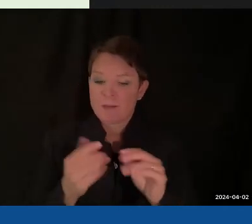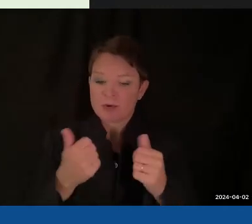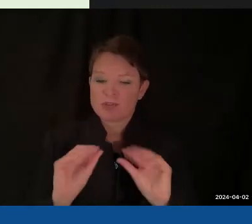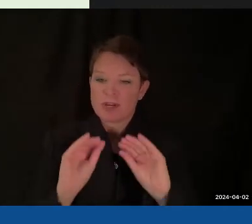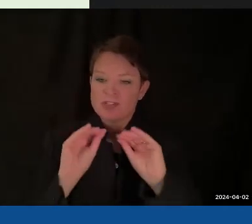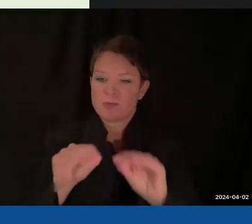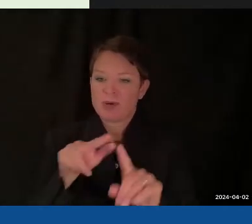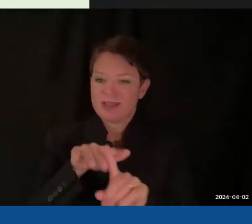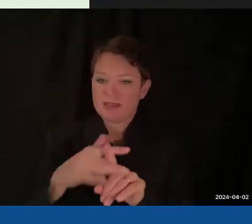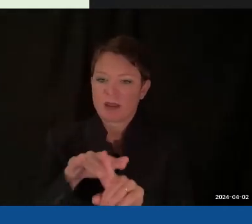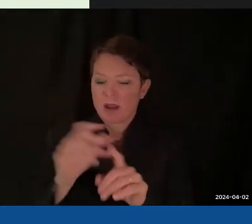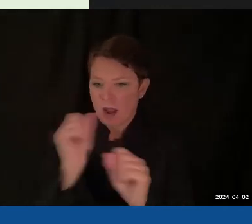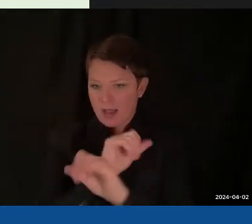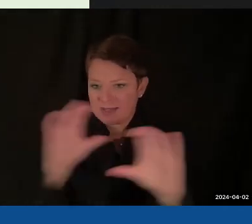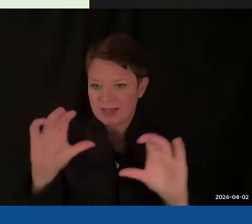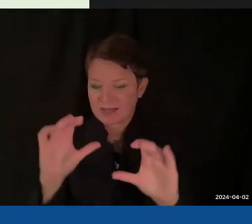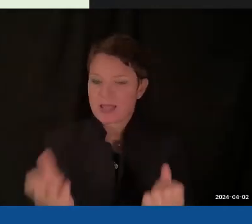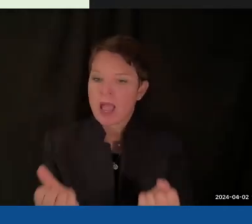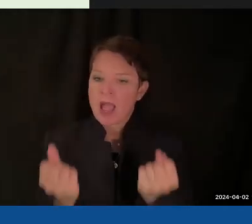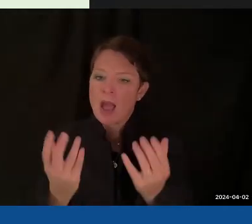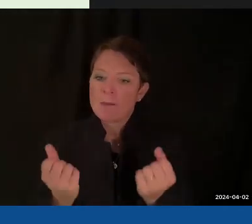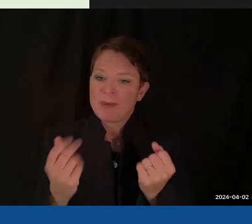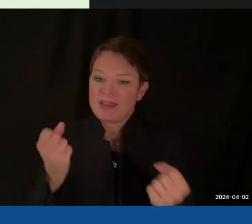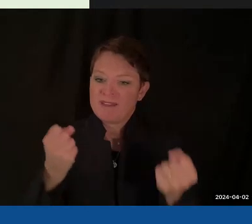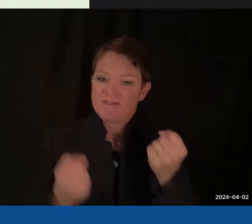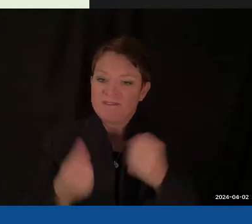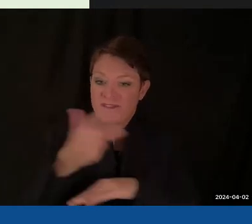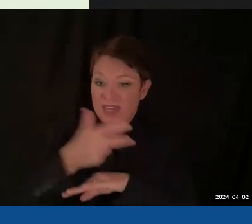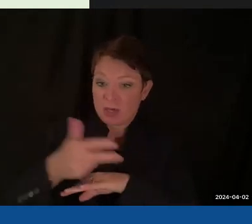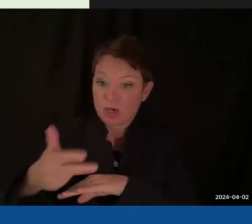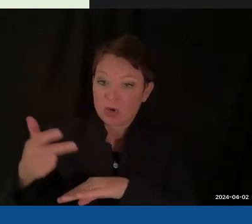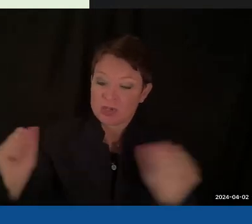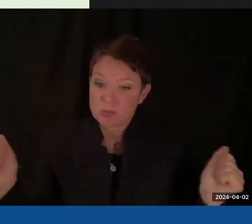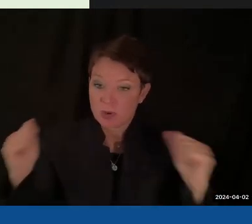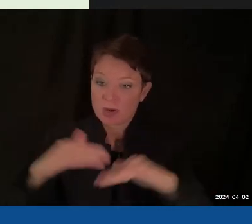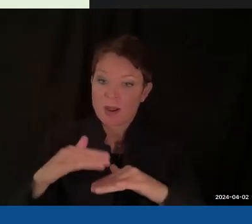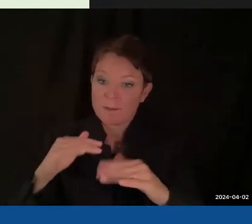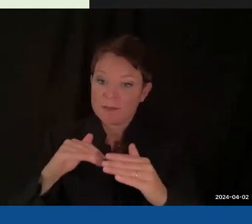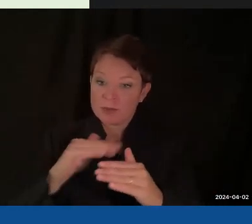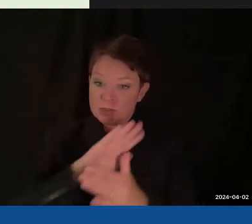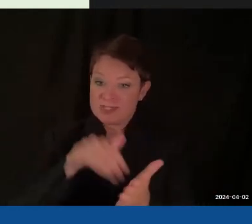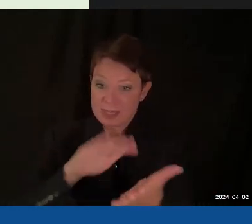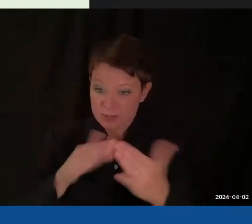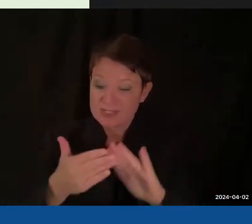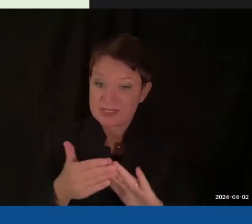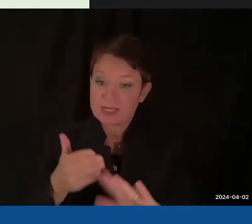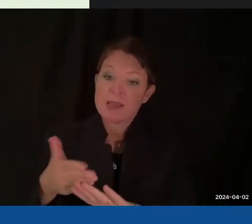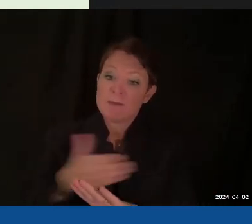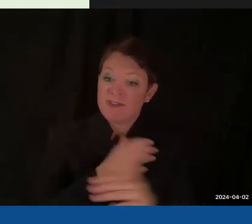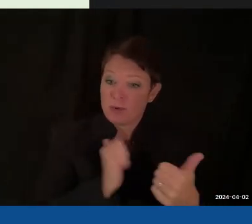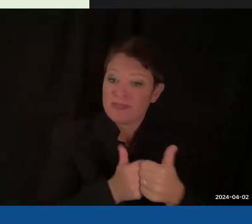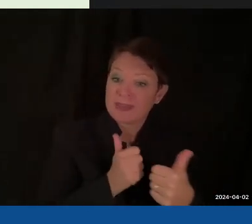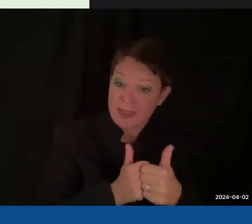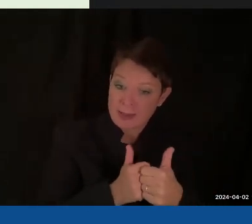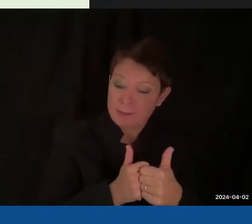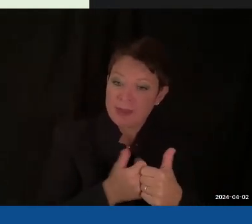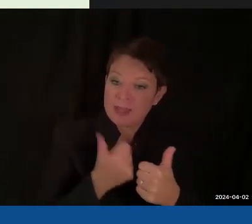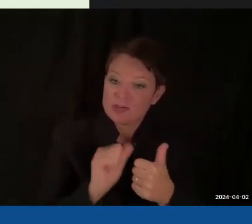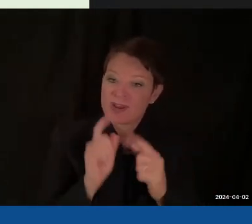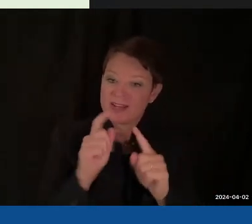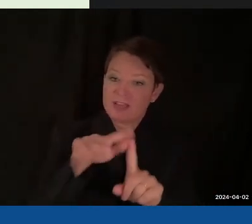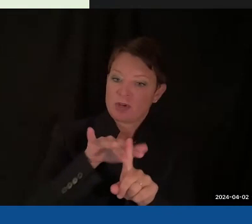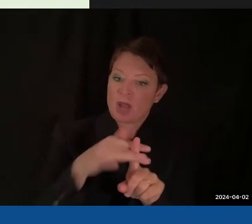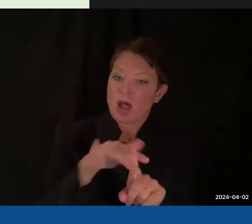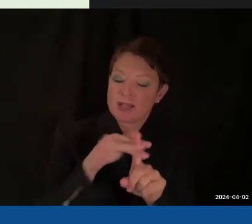put into context, the quantity of vehicles that are going to be coming to Center City before a game and to try and set it in the context